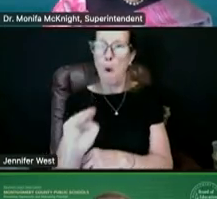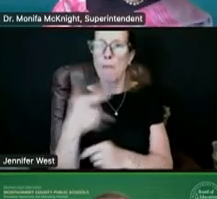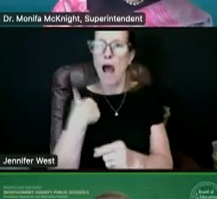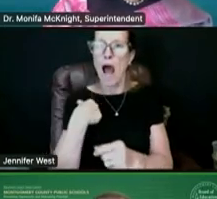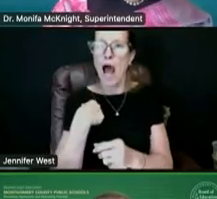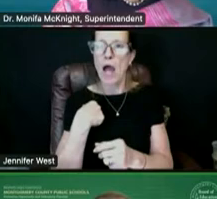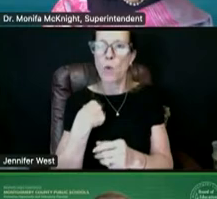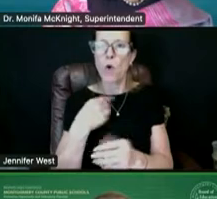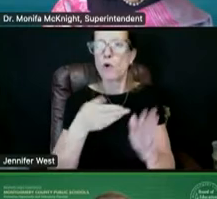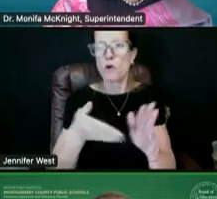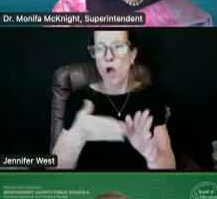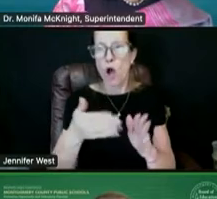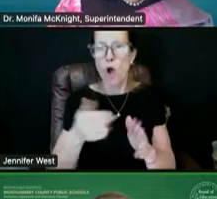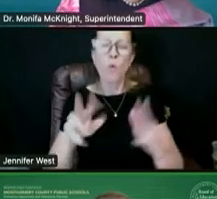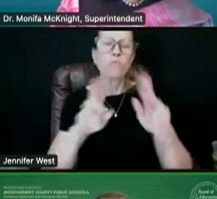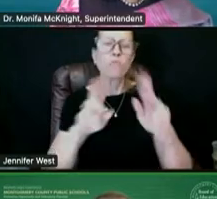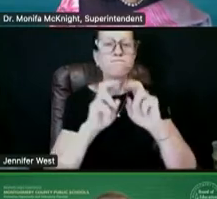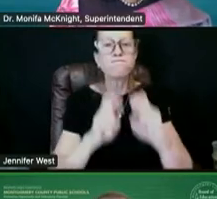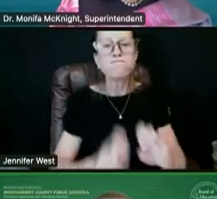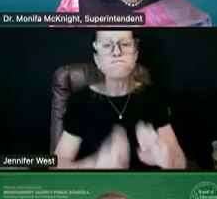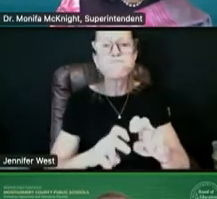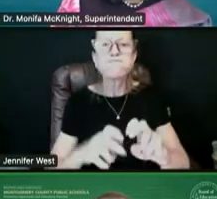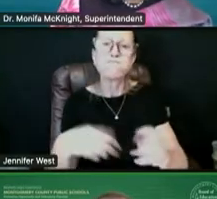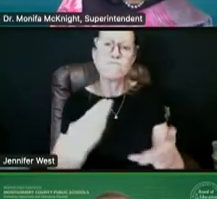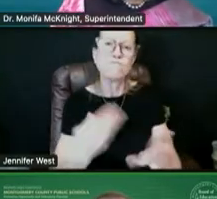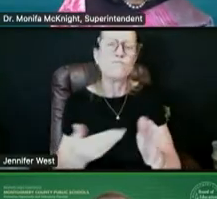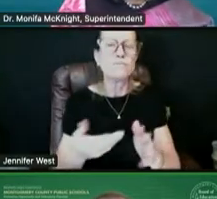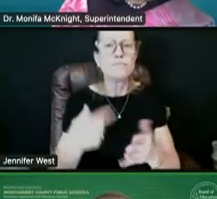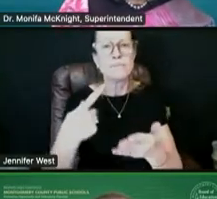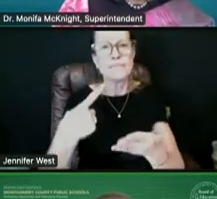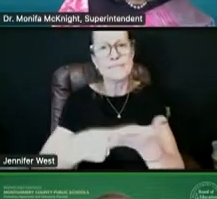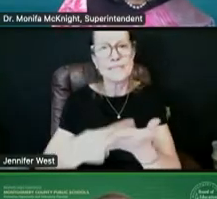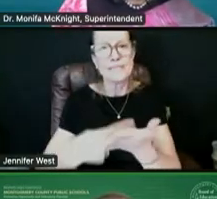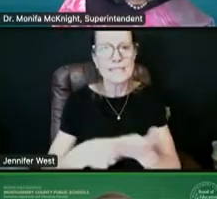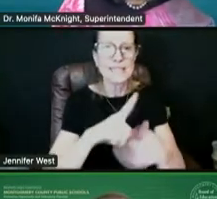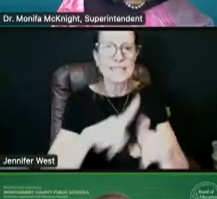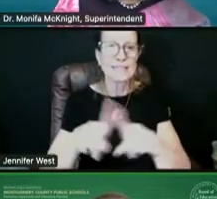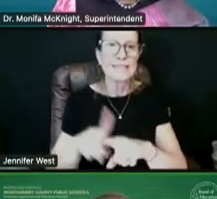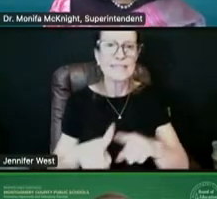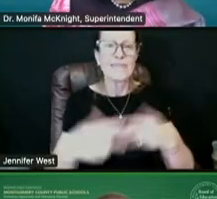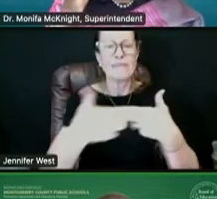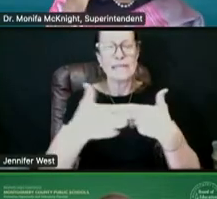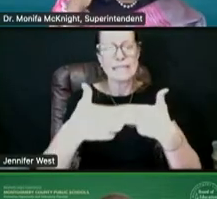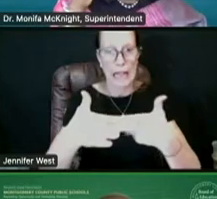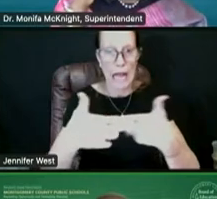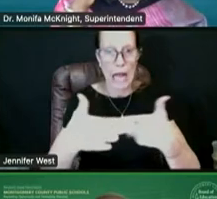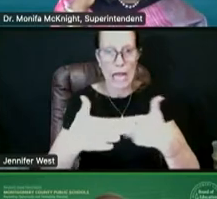slides here that talk a little bit about how the budget changes from year to year. Next slide, please.